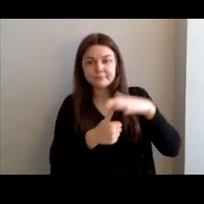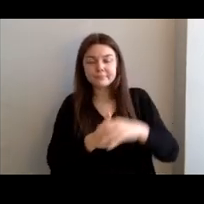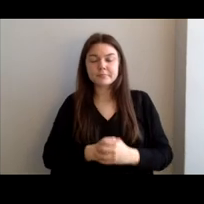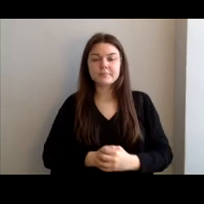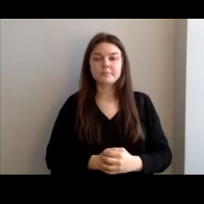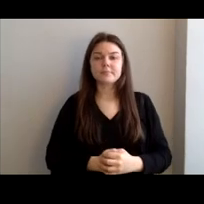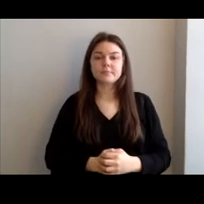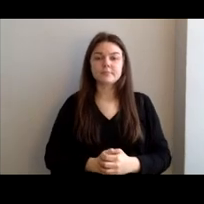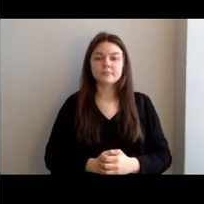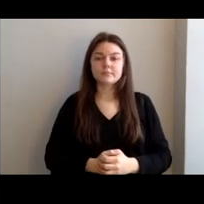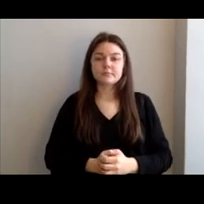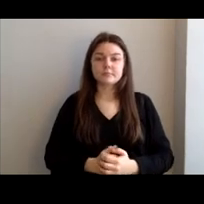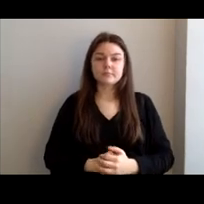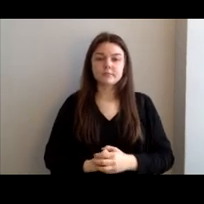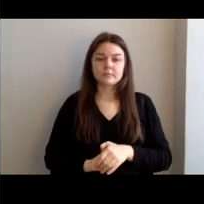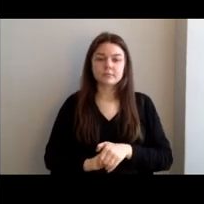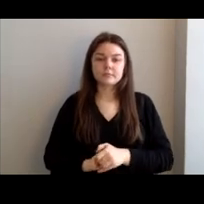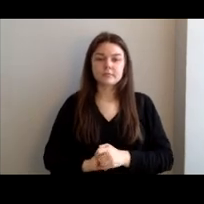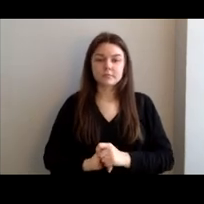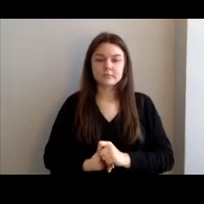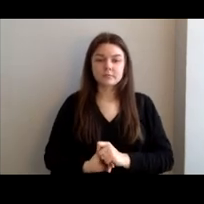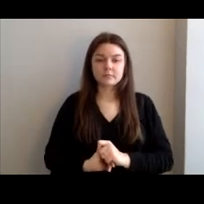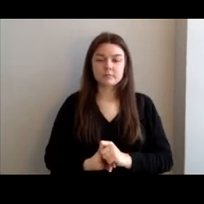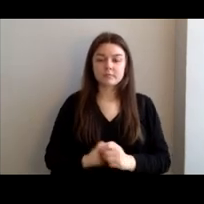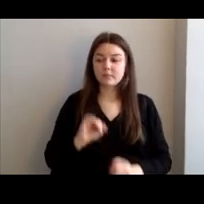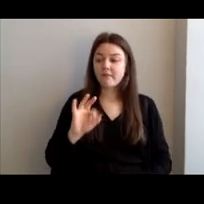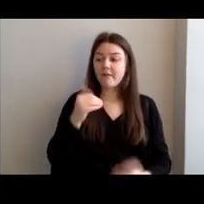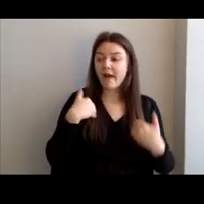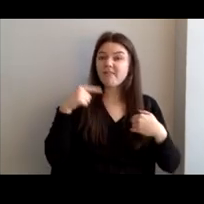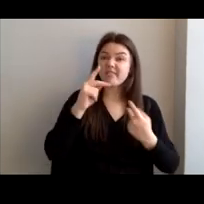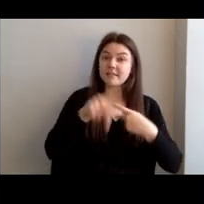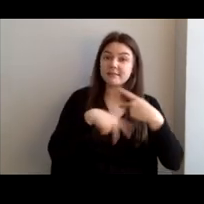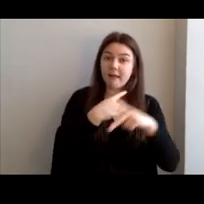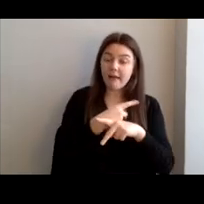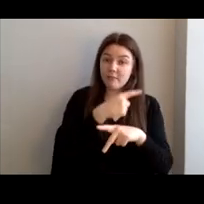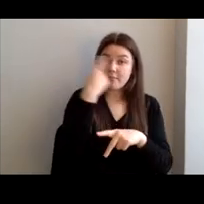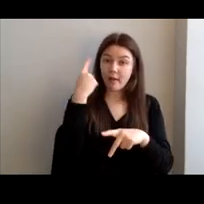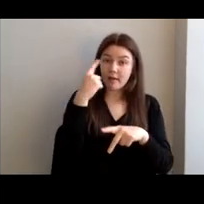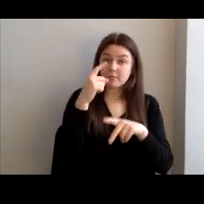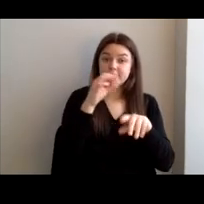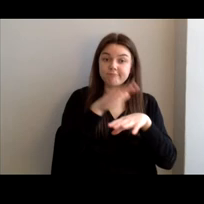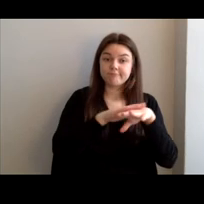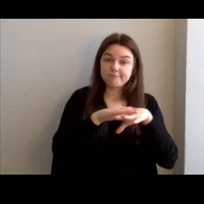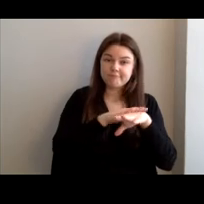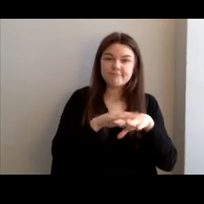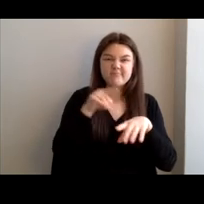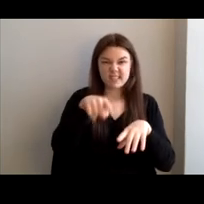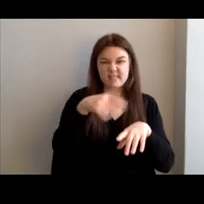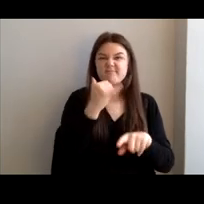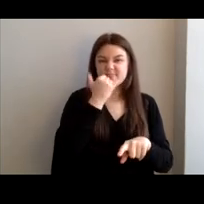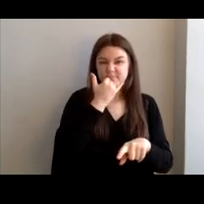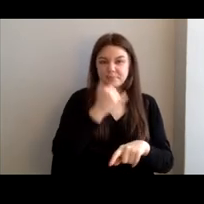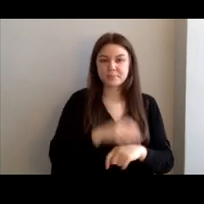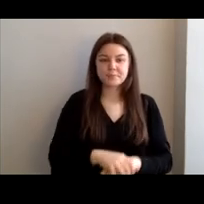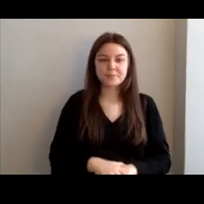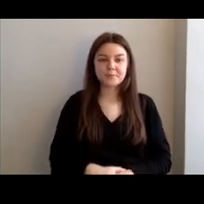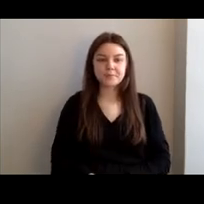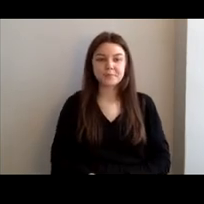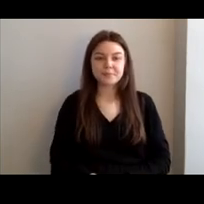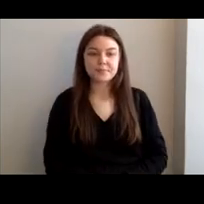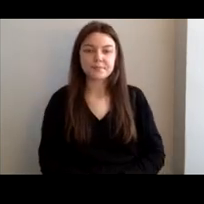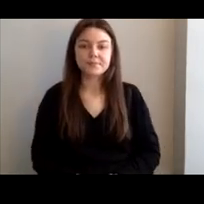having this type of present, we consider this as a defect or a flaw. The third thing